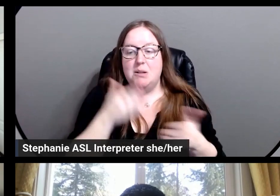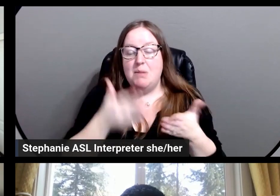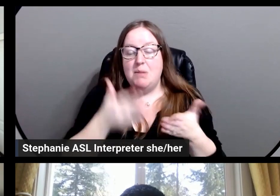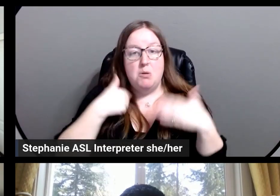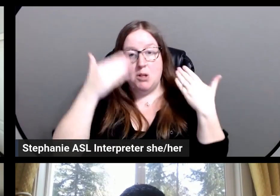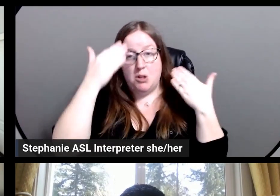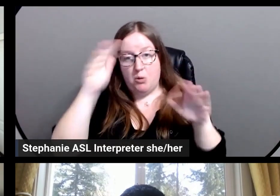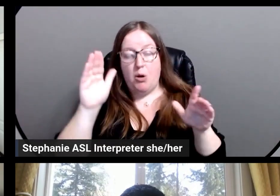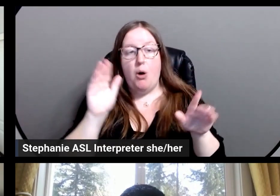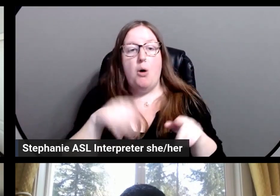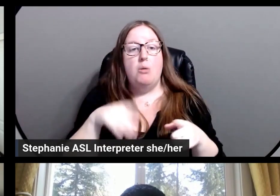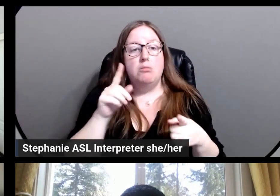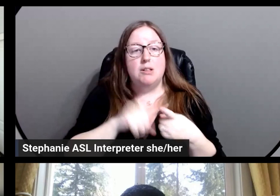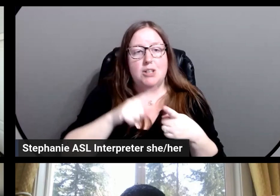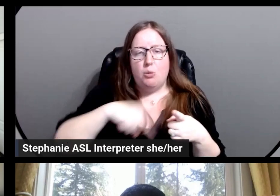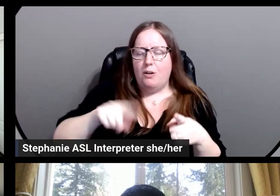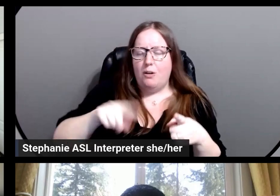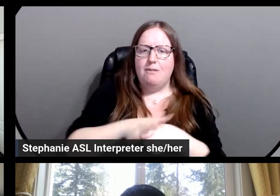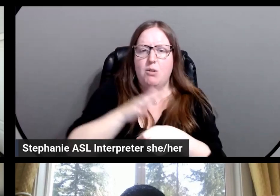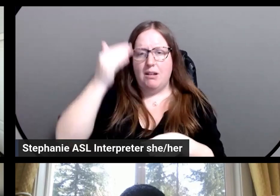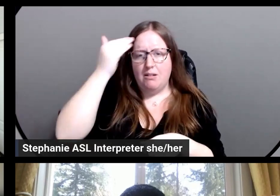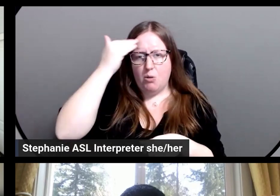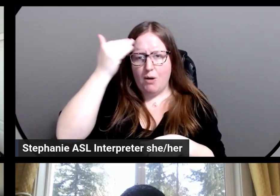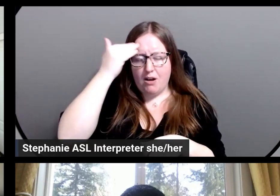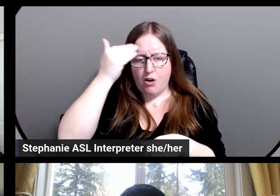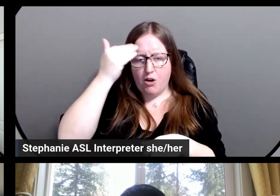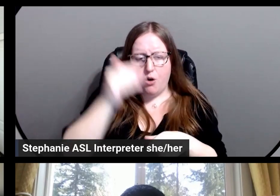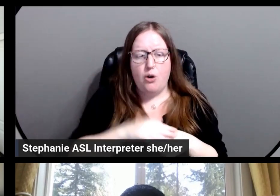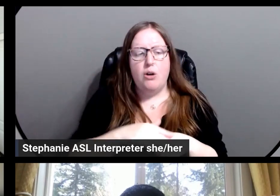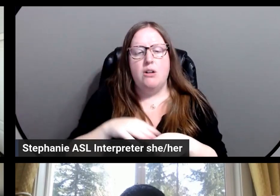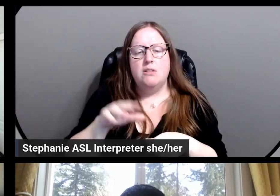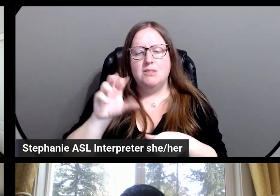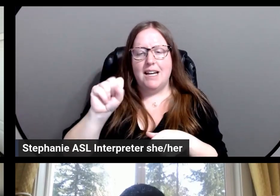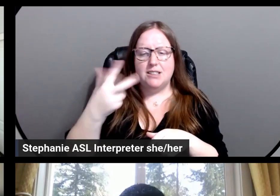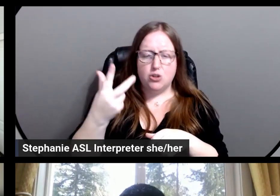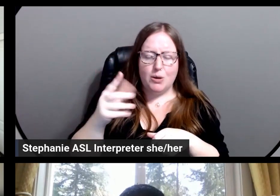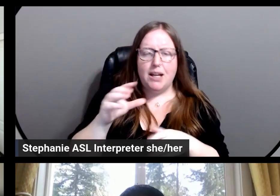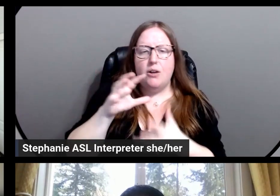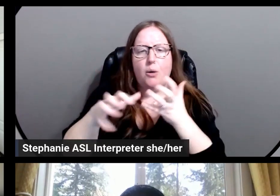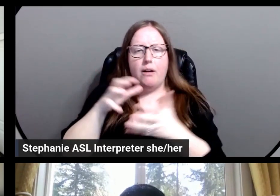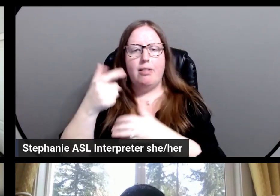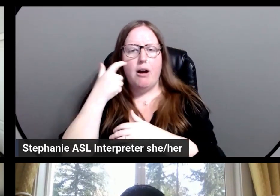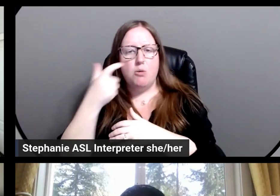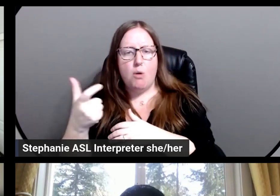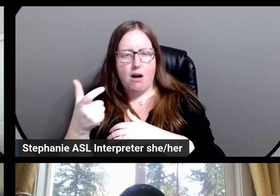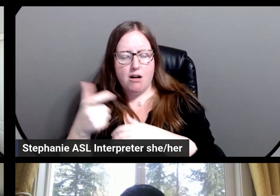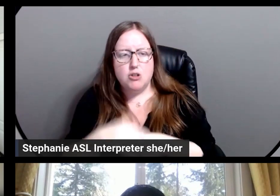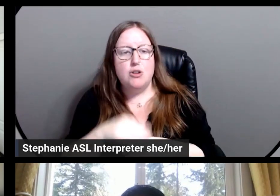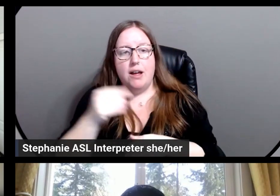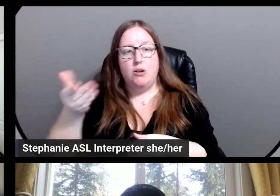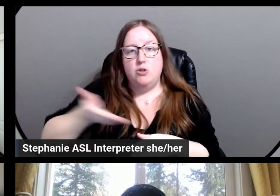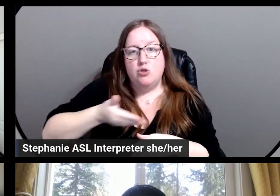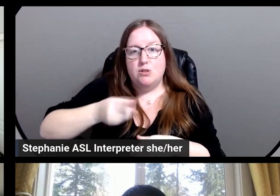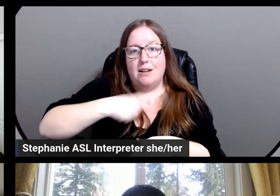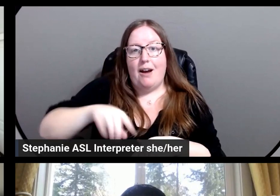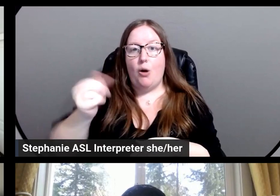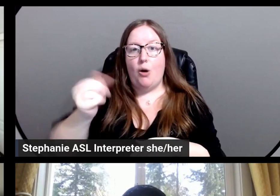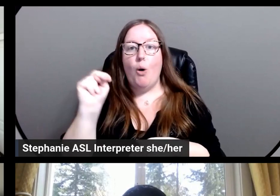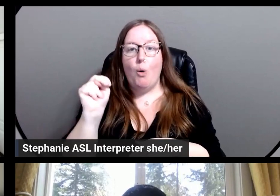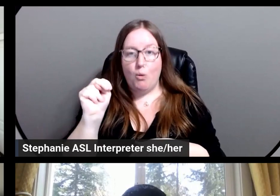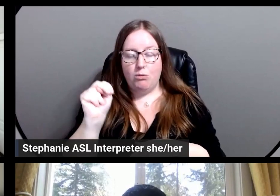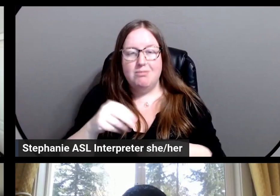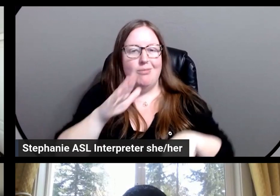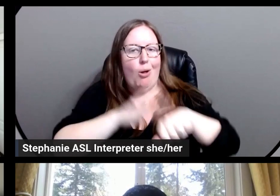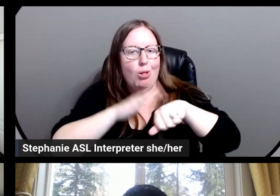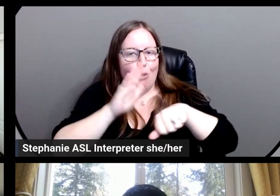we're cognizant of bringing those logs to S3 or CloudWatch log groups and then introducing our own sort of alerting